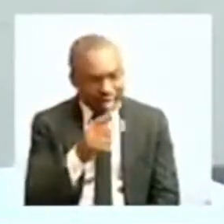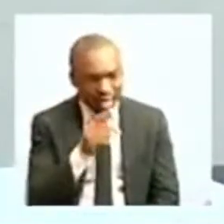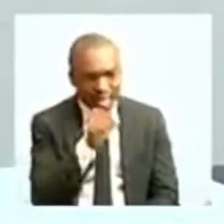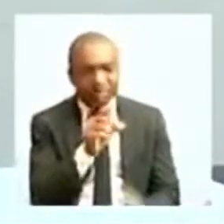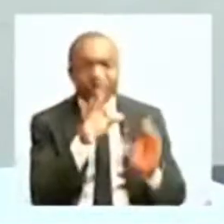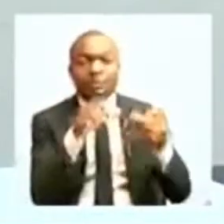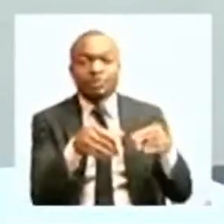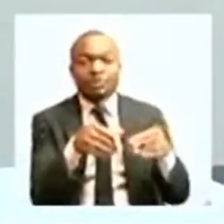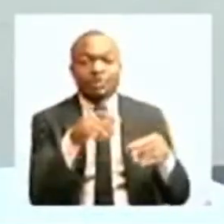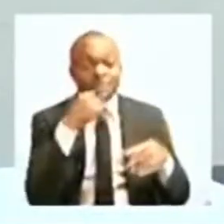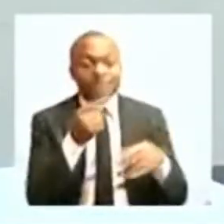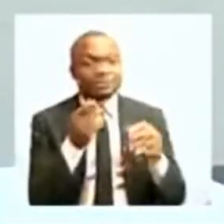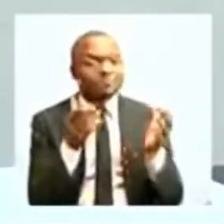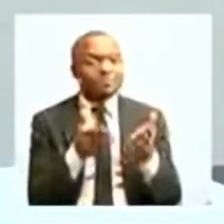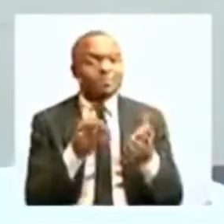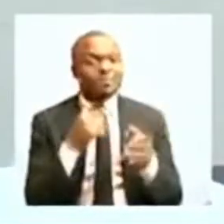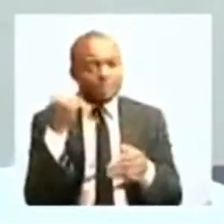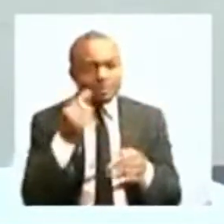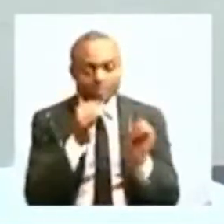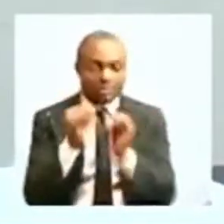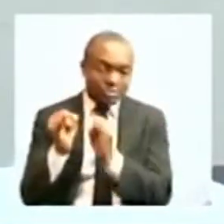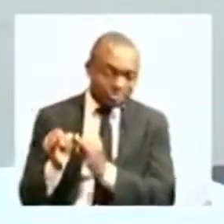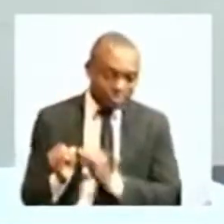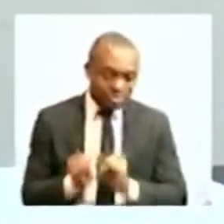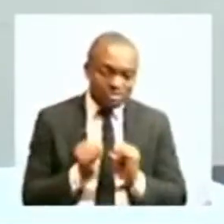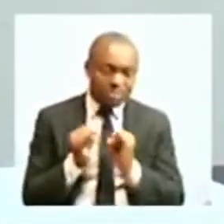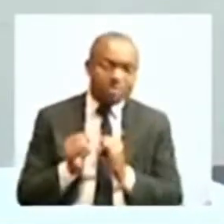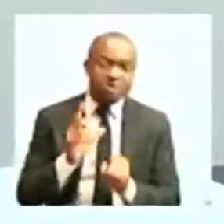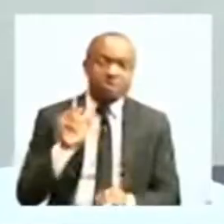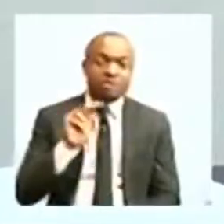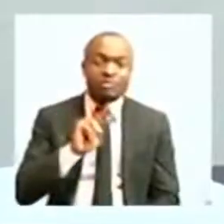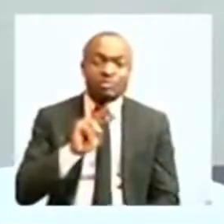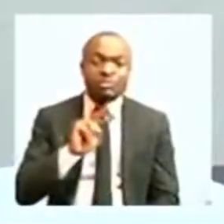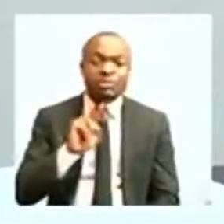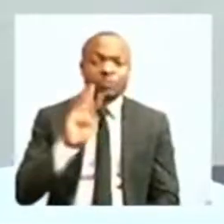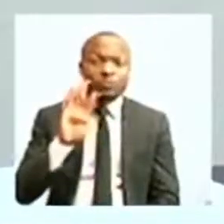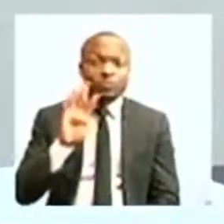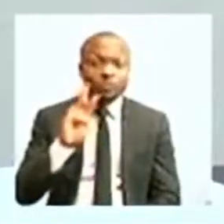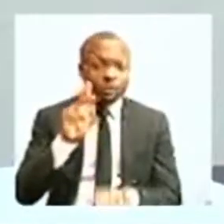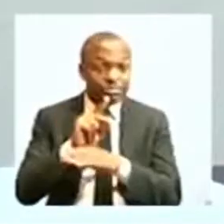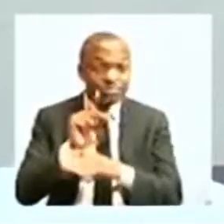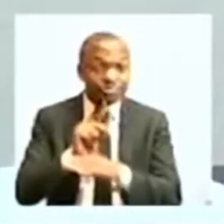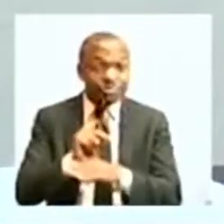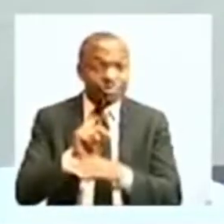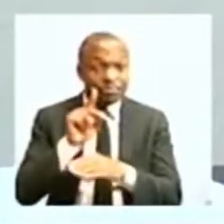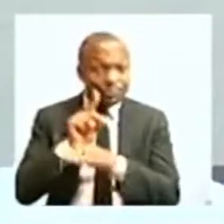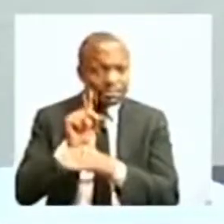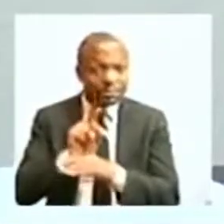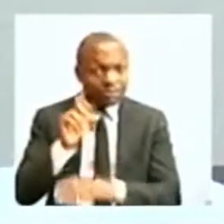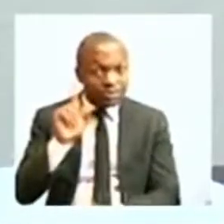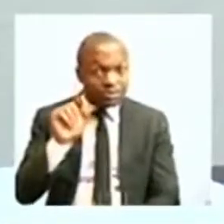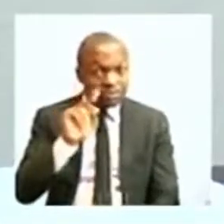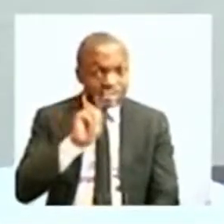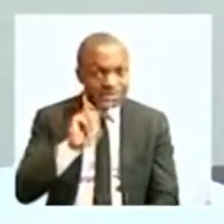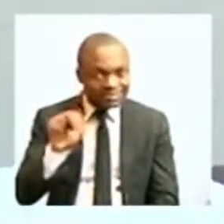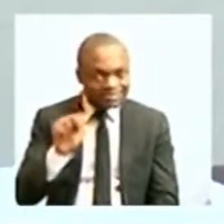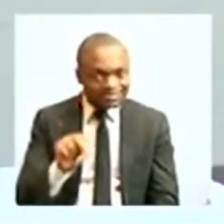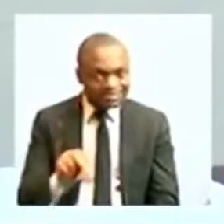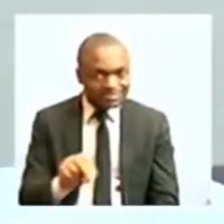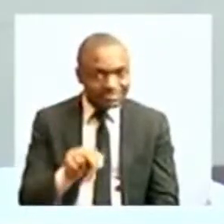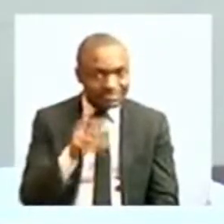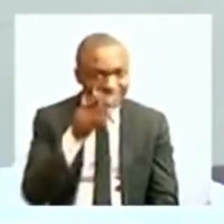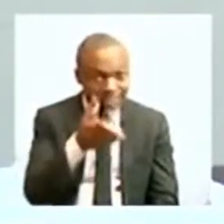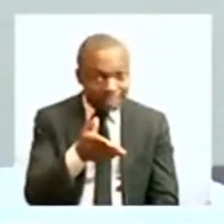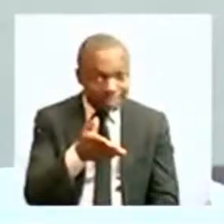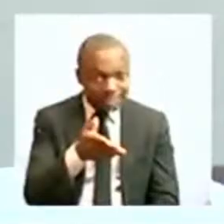committee was saying nothing. They only implemented in 2024, December, and 2025. Projects for 2022. Is that